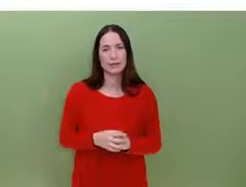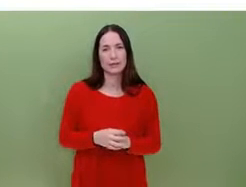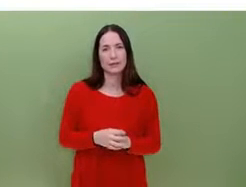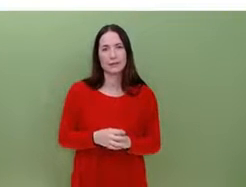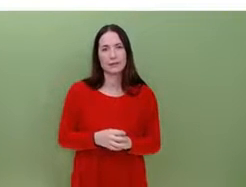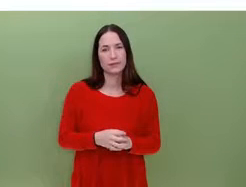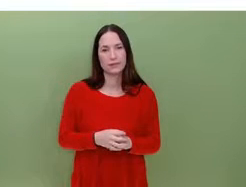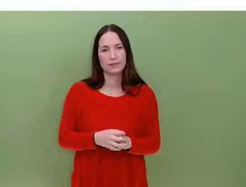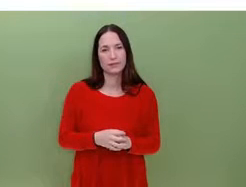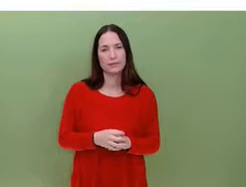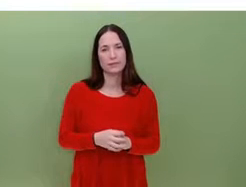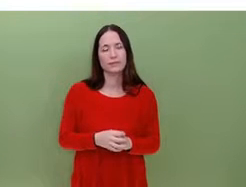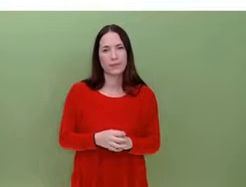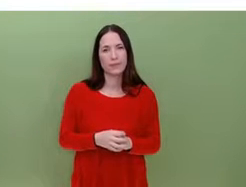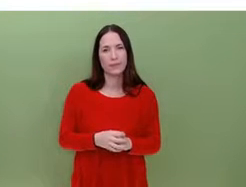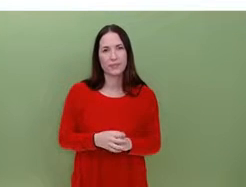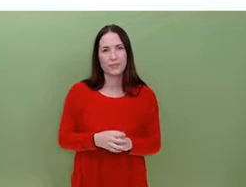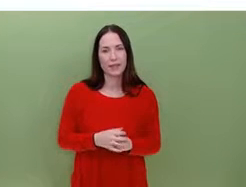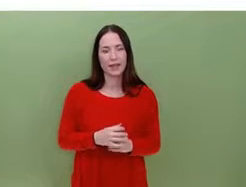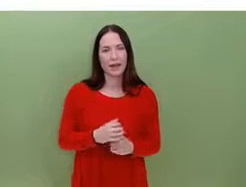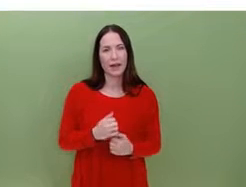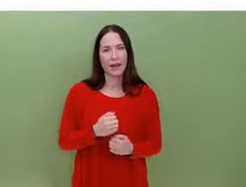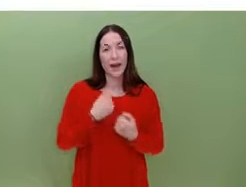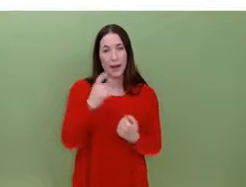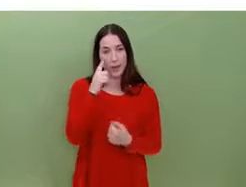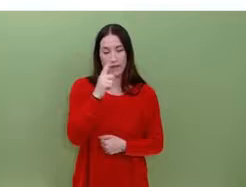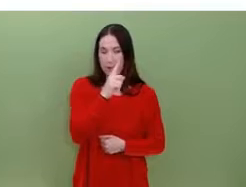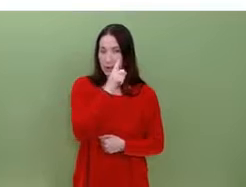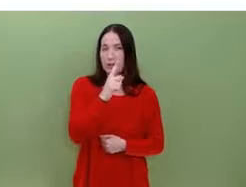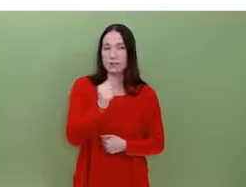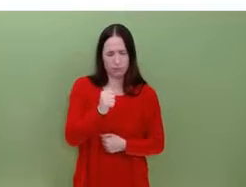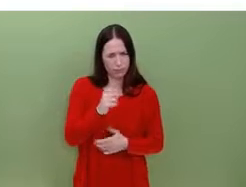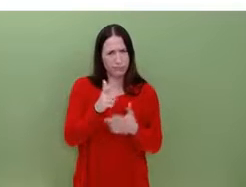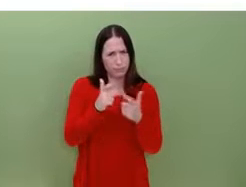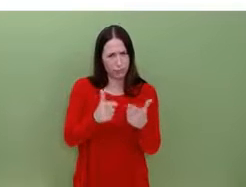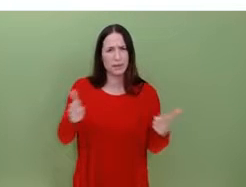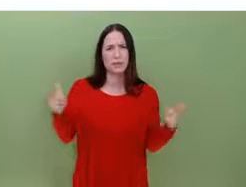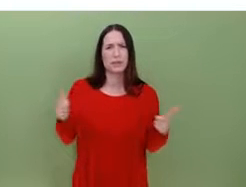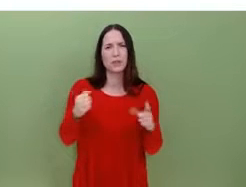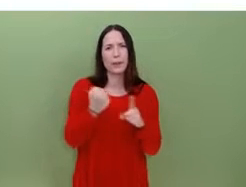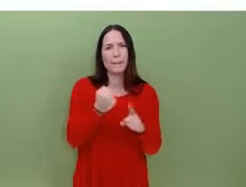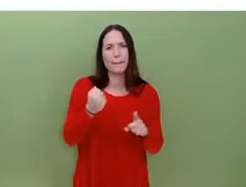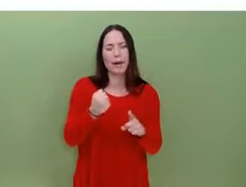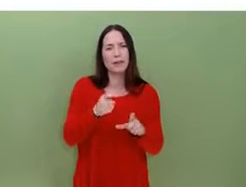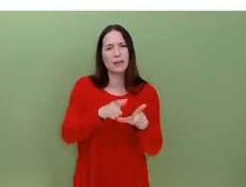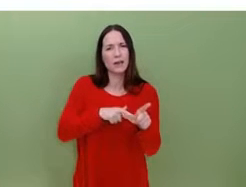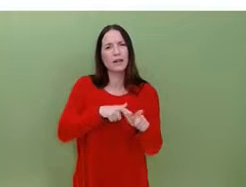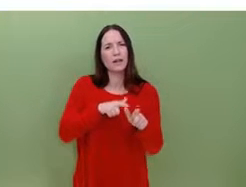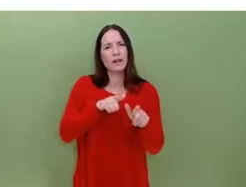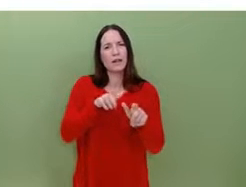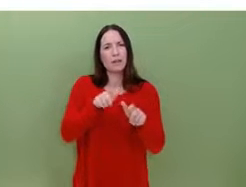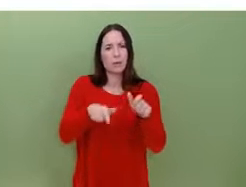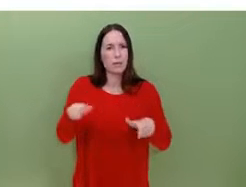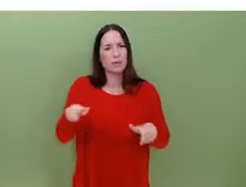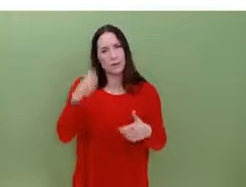The evidence is for a substantial impact on young people's mental health. So there is a marked increase